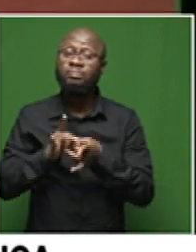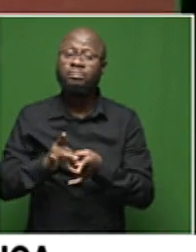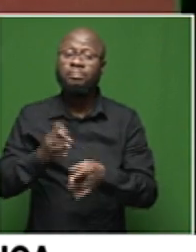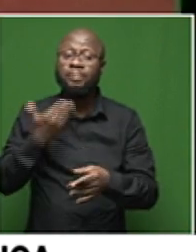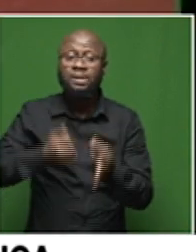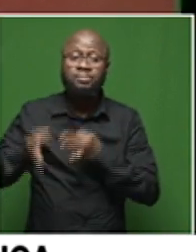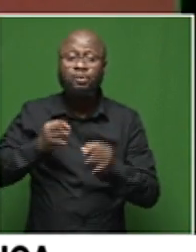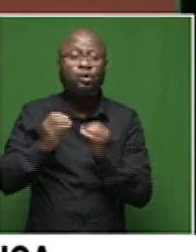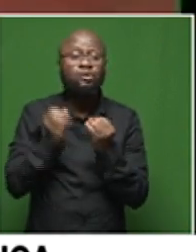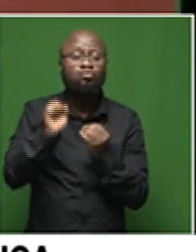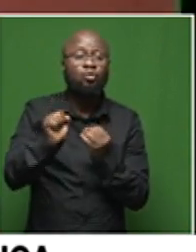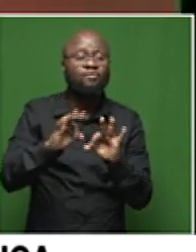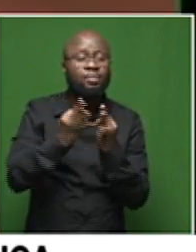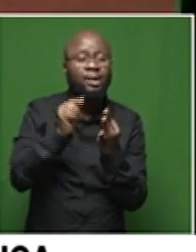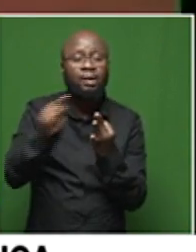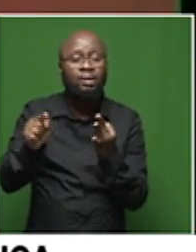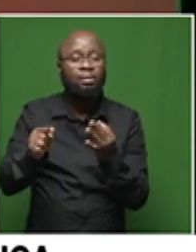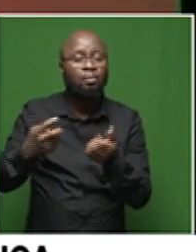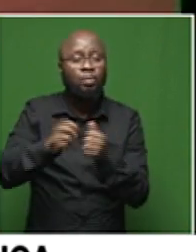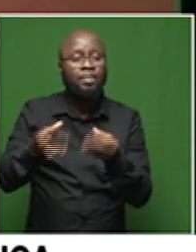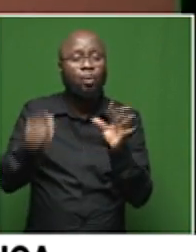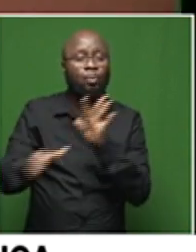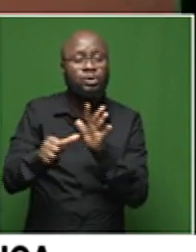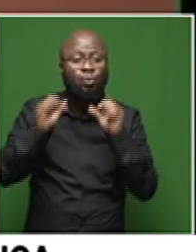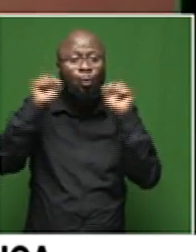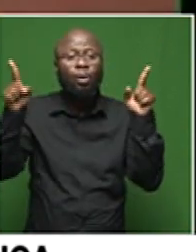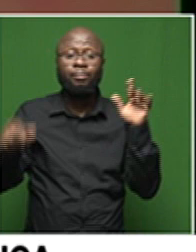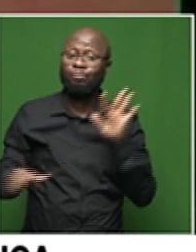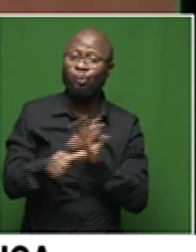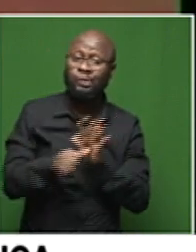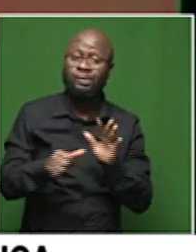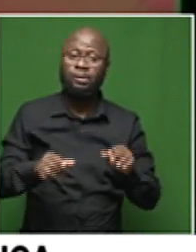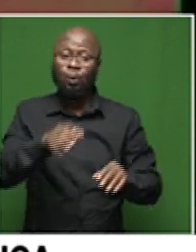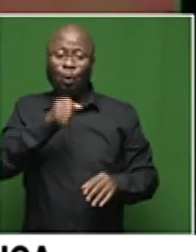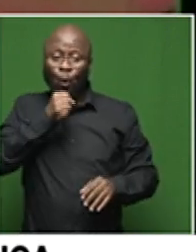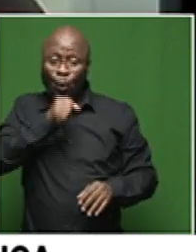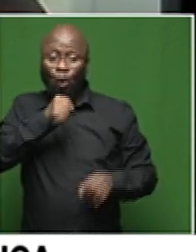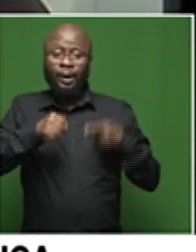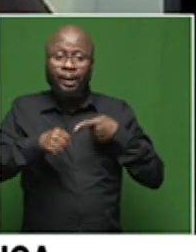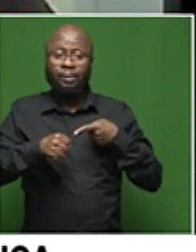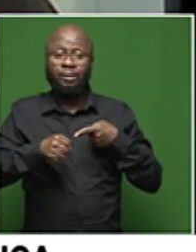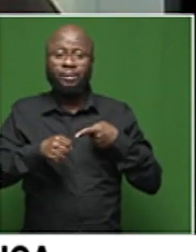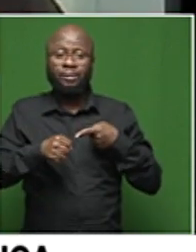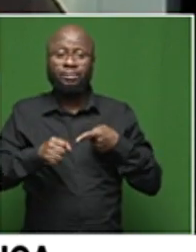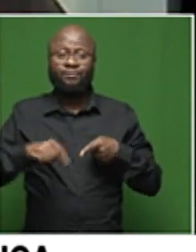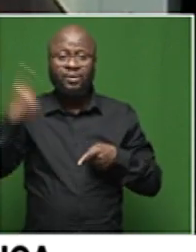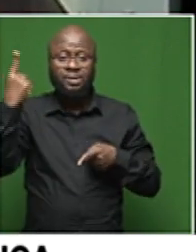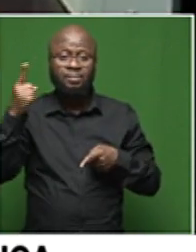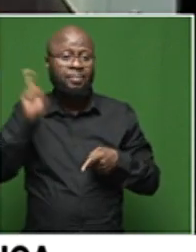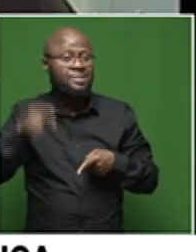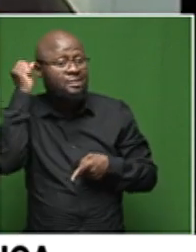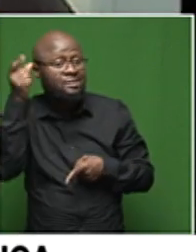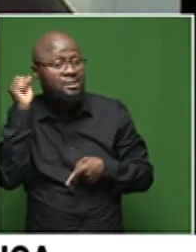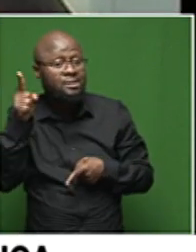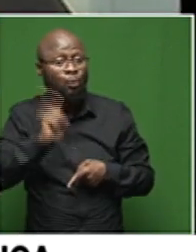Foundation, find it important to highlight this correlation? First, we need to understand that what